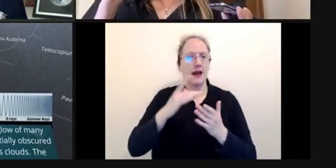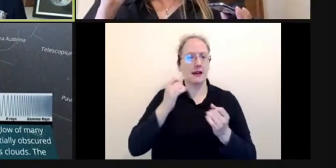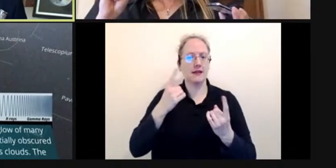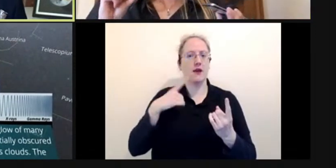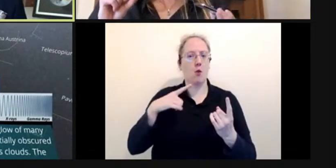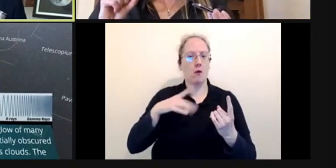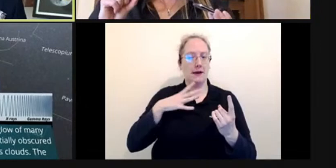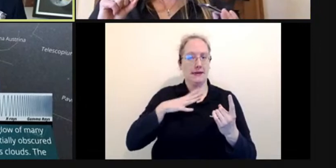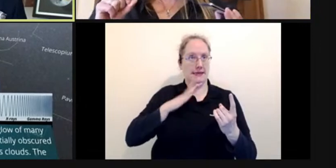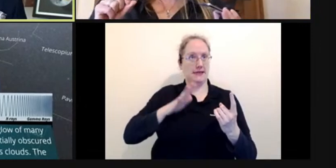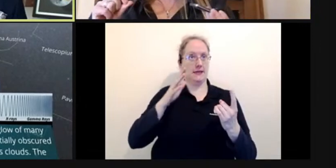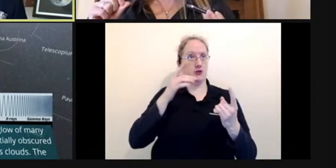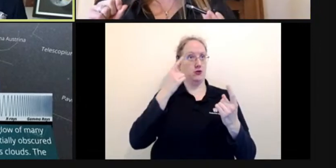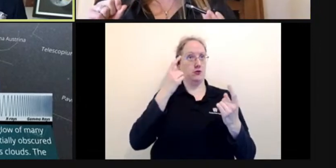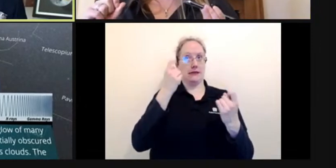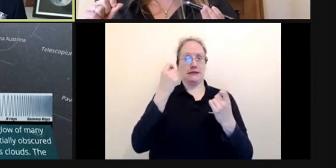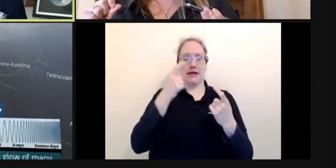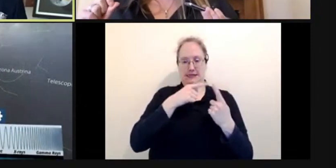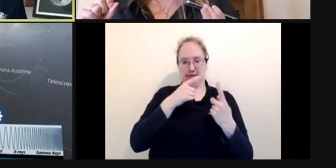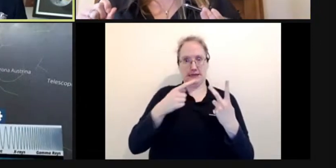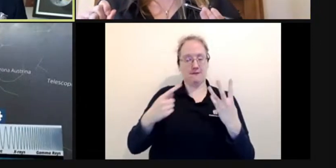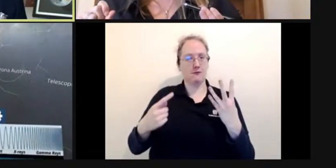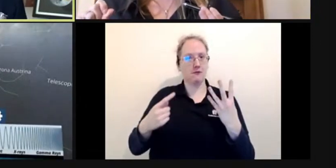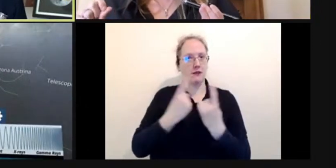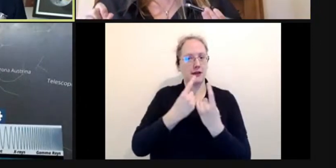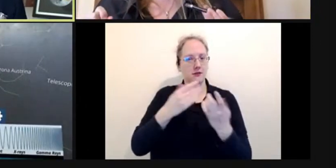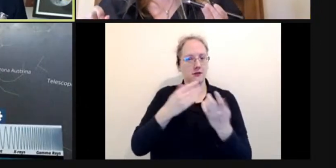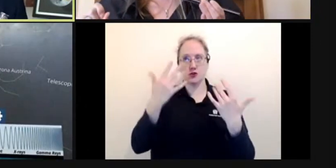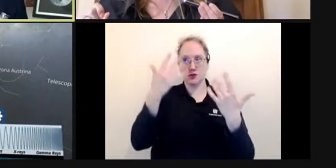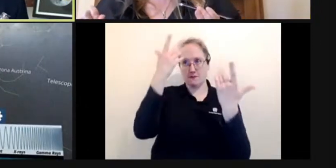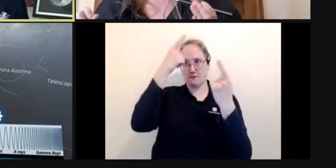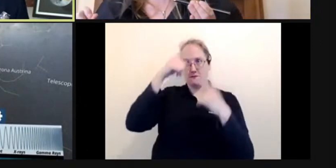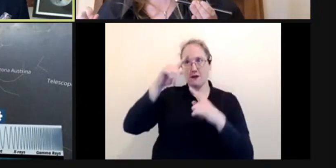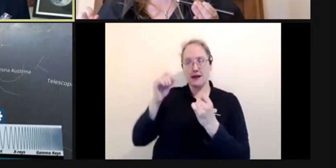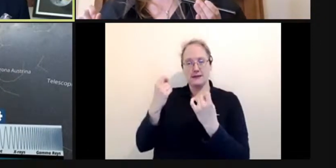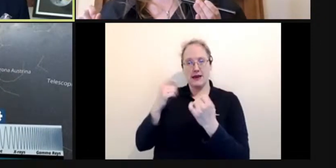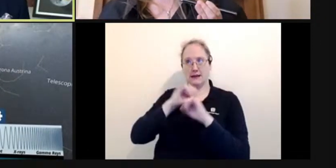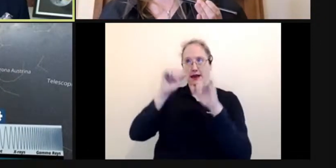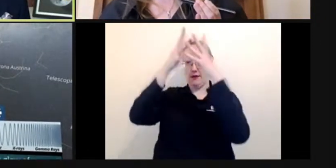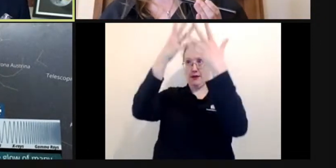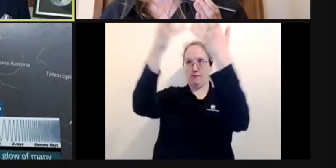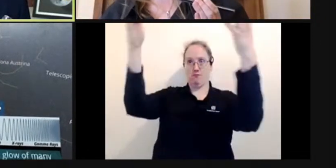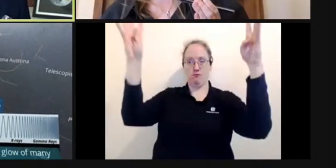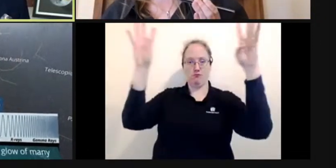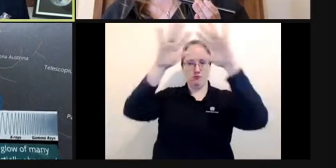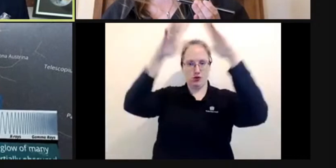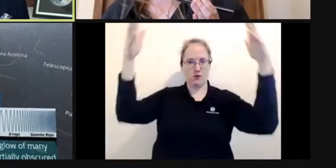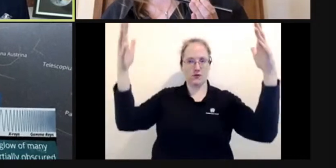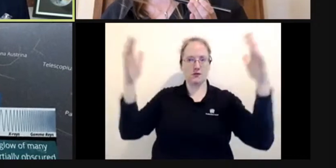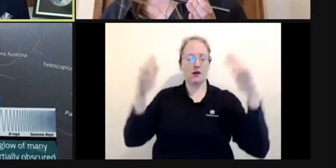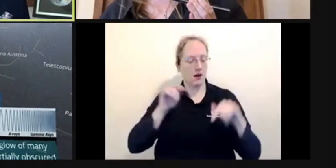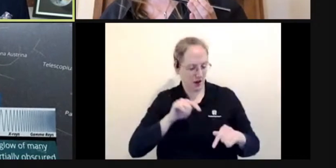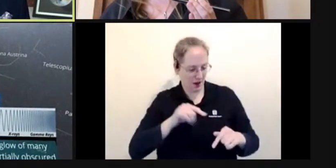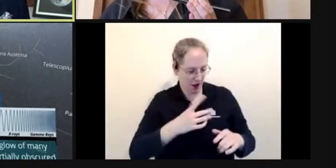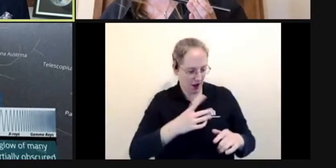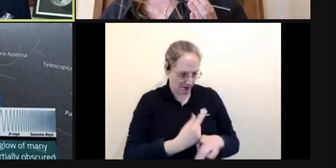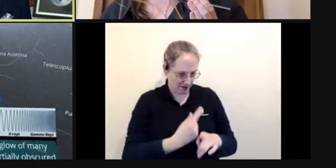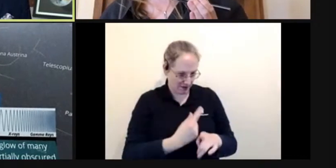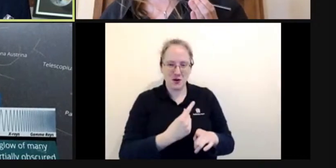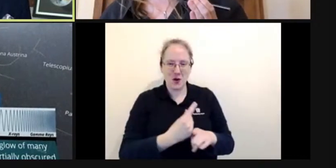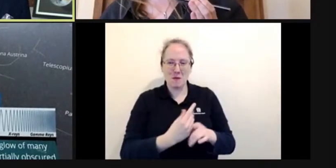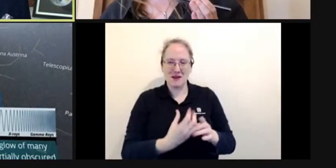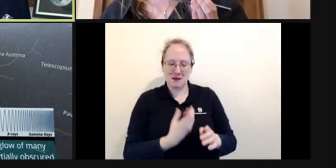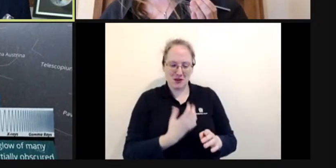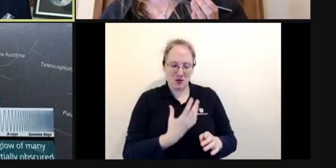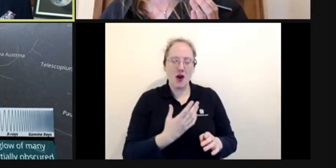now, by the way, we're getting lots of oh, wow, that blew my mind. M87 is very cool. And yeah, they are very cool. And Gracie Peterson has asked what makes the colors